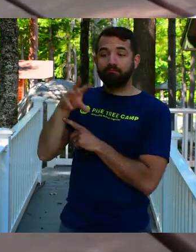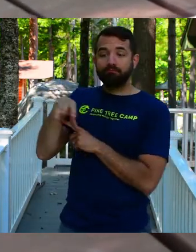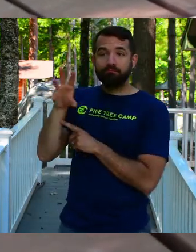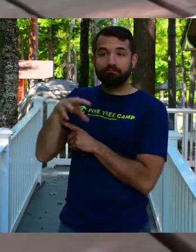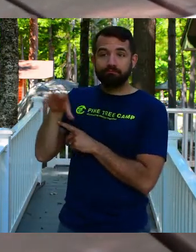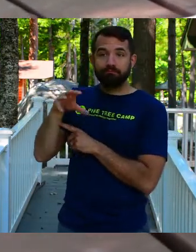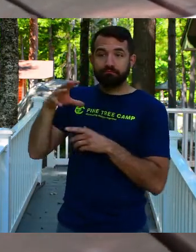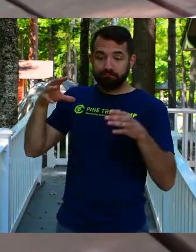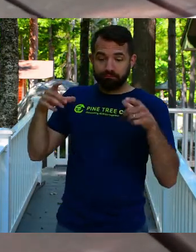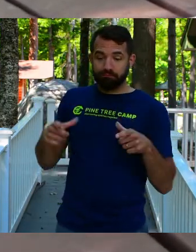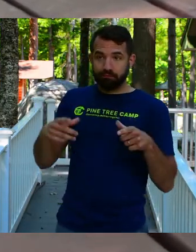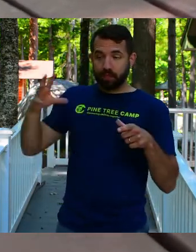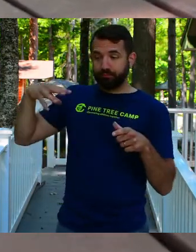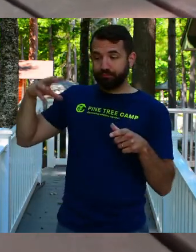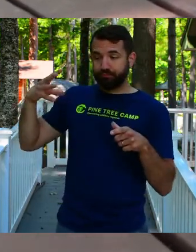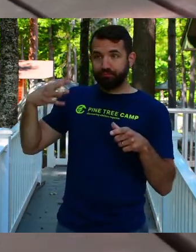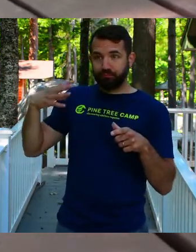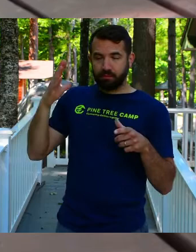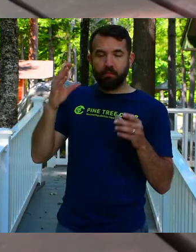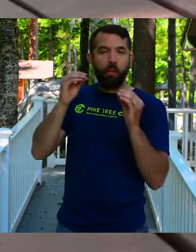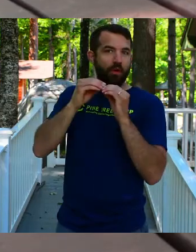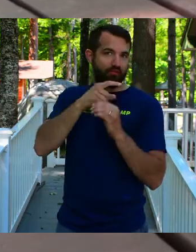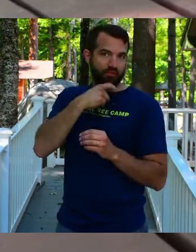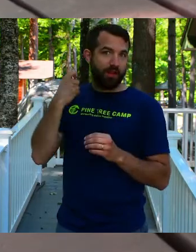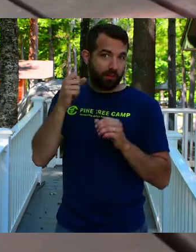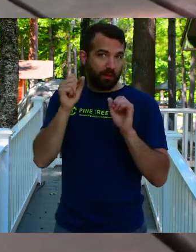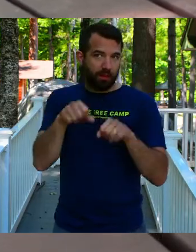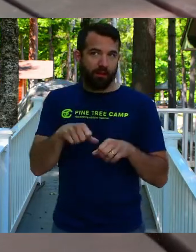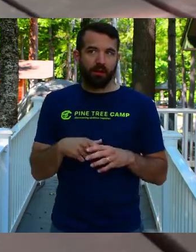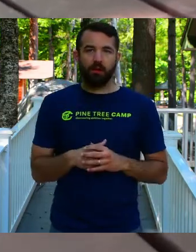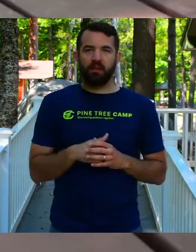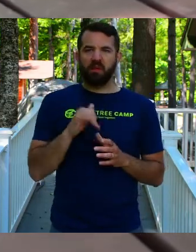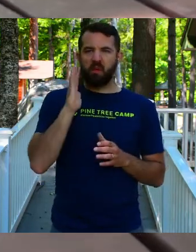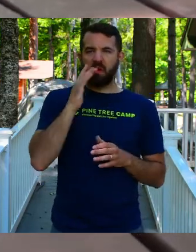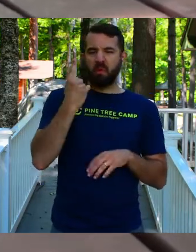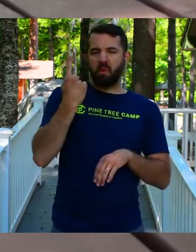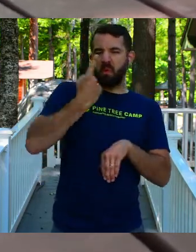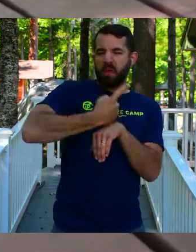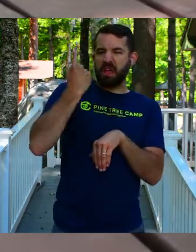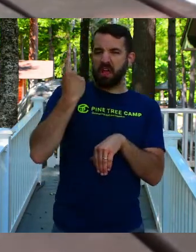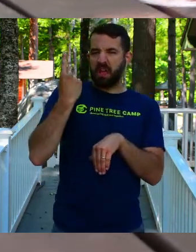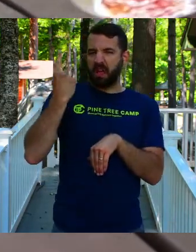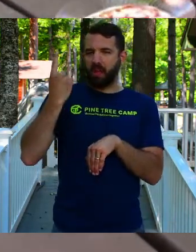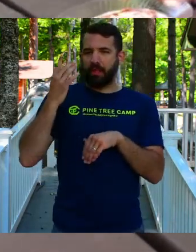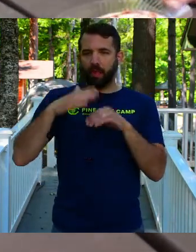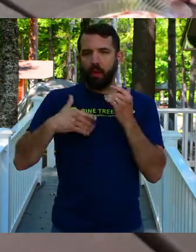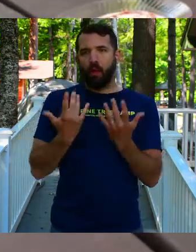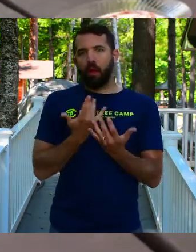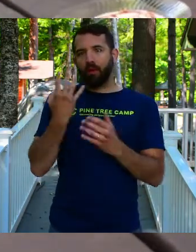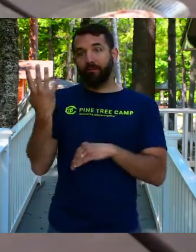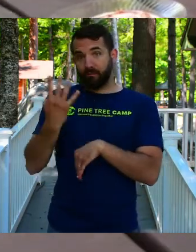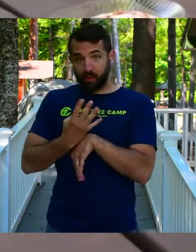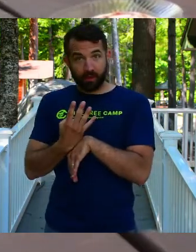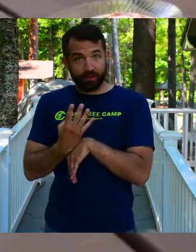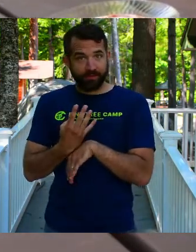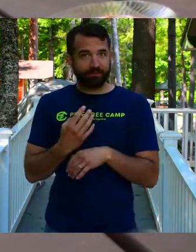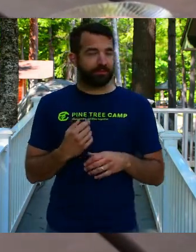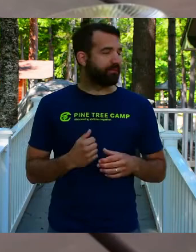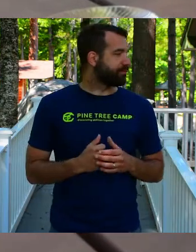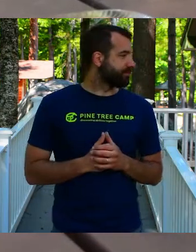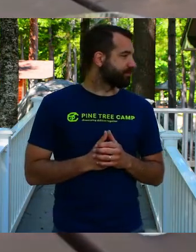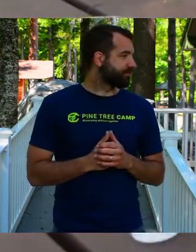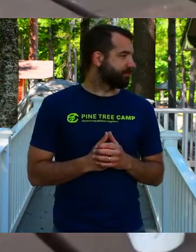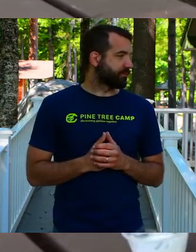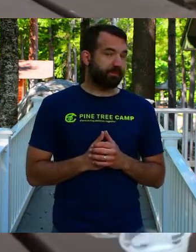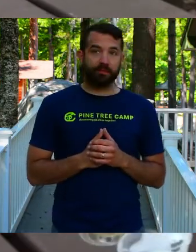1.5 days as opposed to 3 days in front of a fan. So once you've waited, it'll look